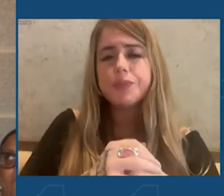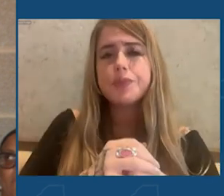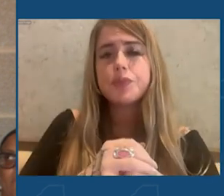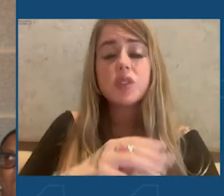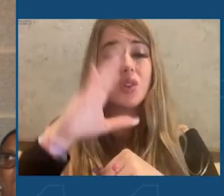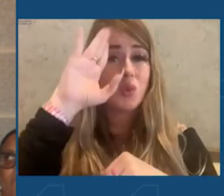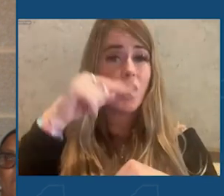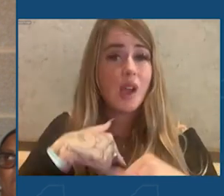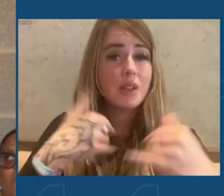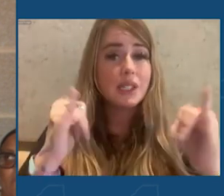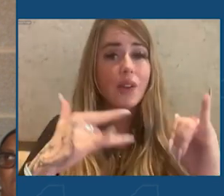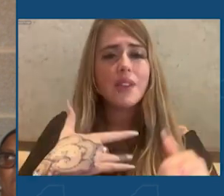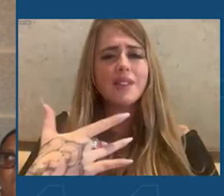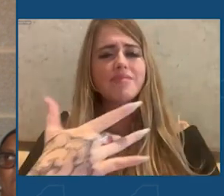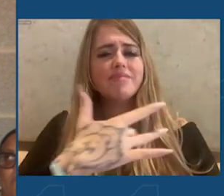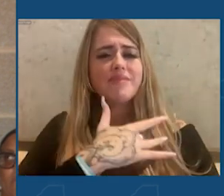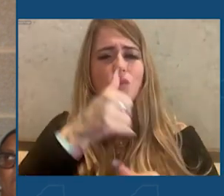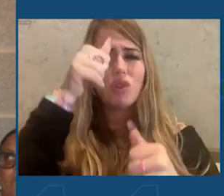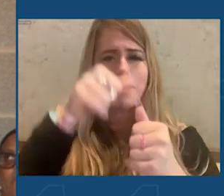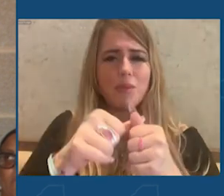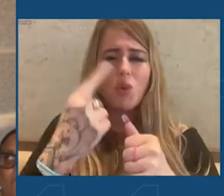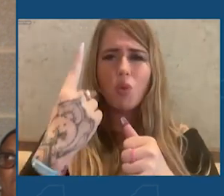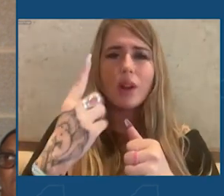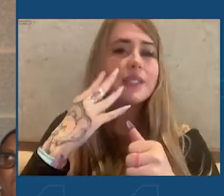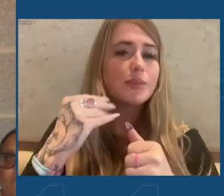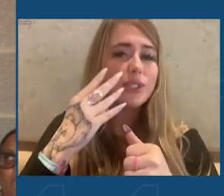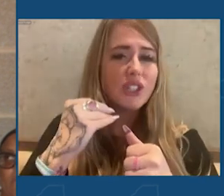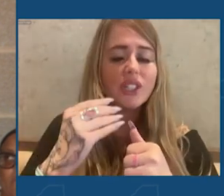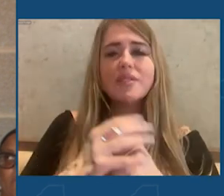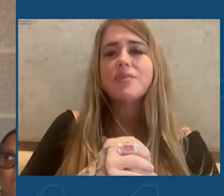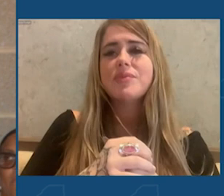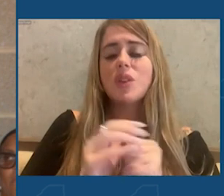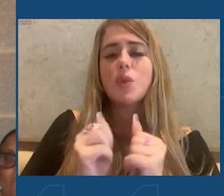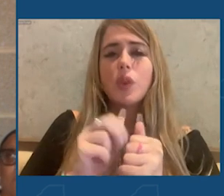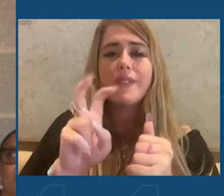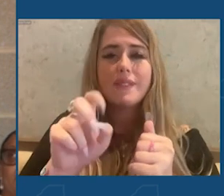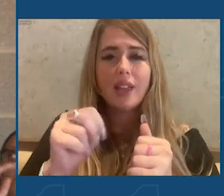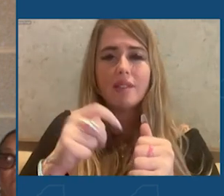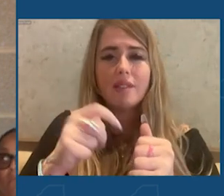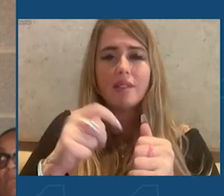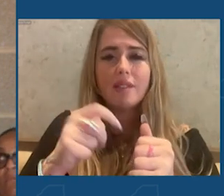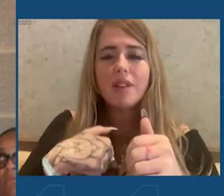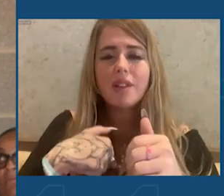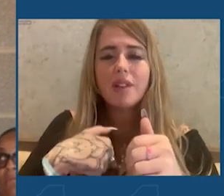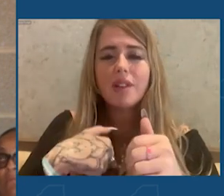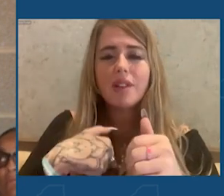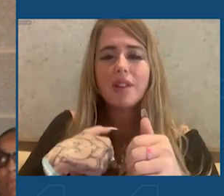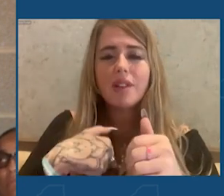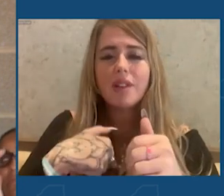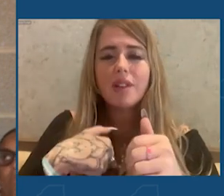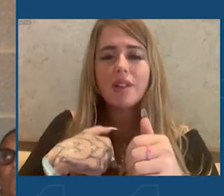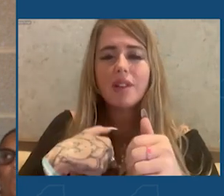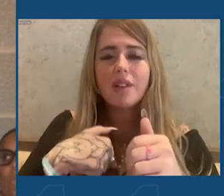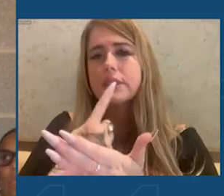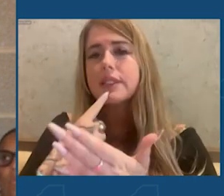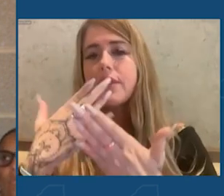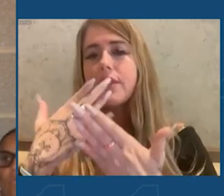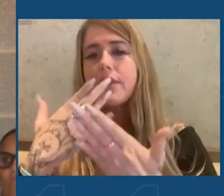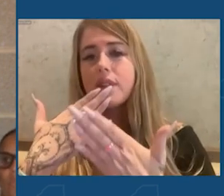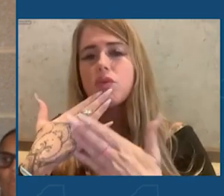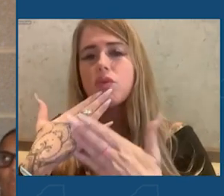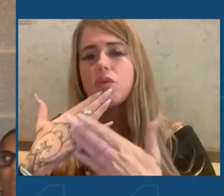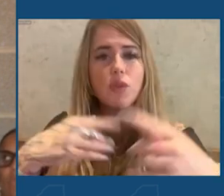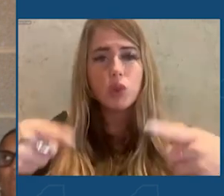by an encounter I had at a veteran at the Bath VA one day. I went in there to say thank you, and I went up to the gentleman. He was in a wheelchair, and his head was kind of